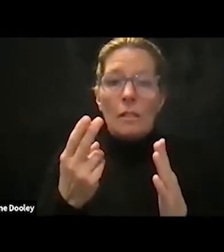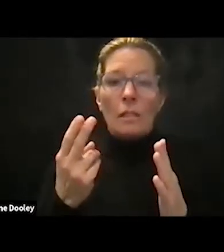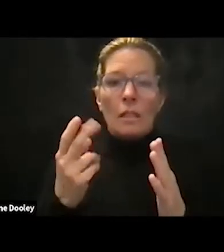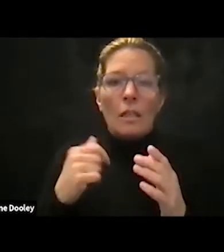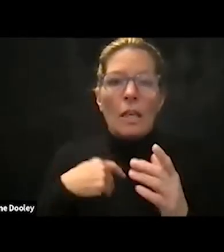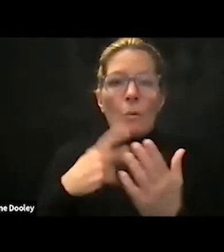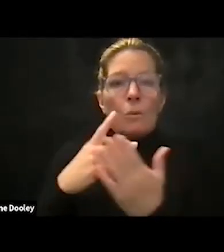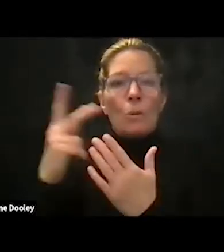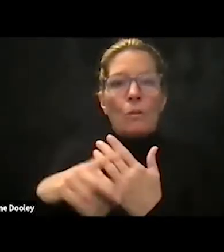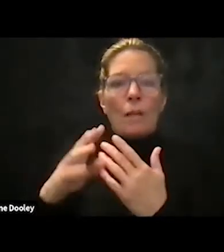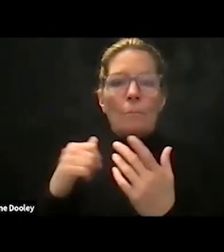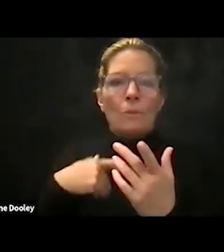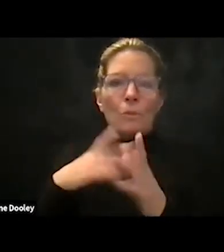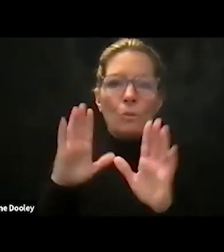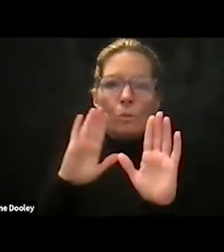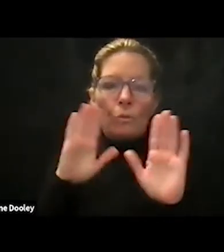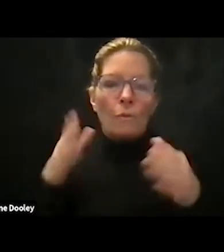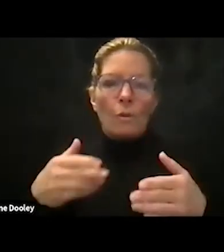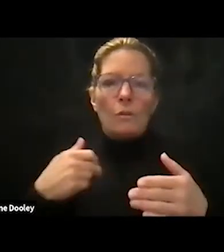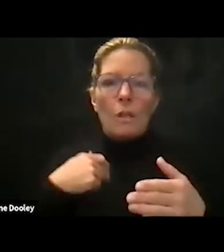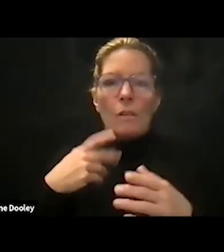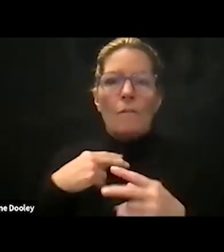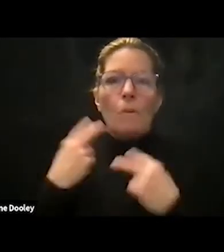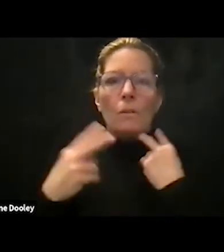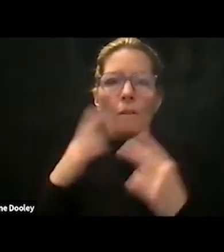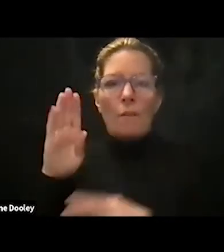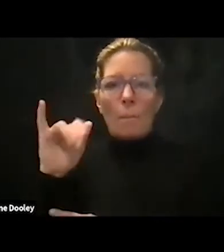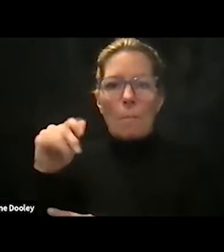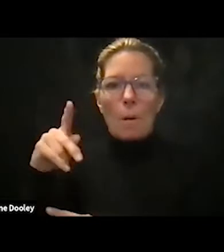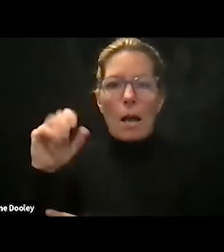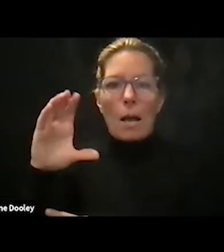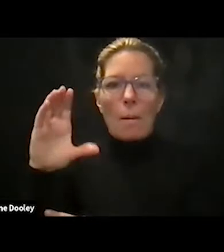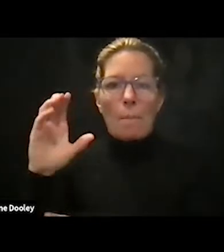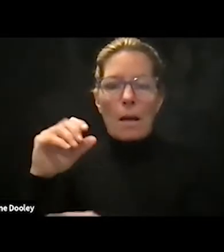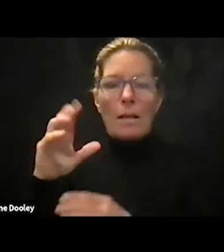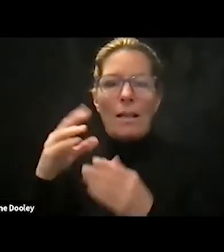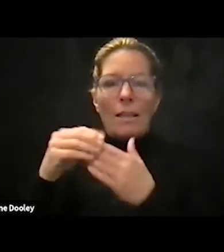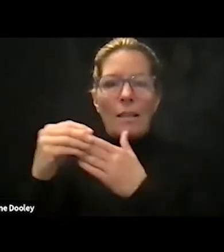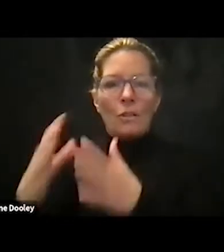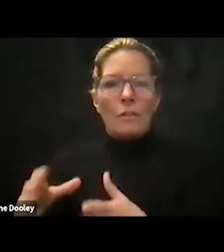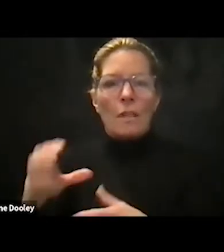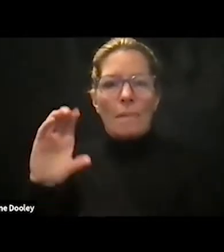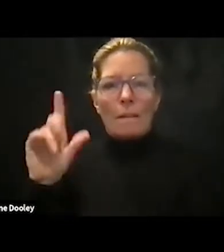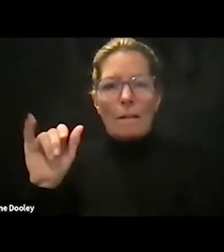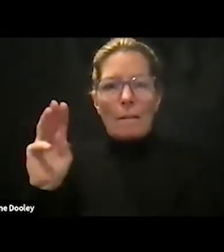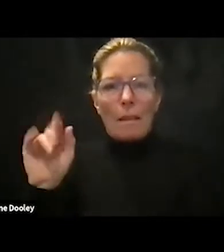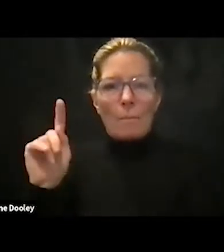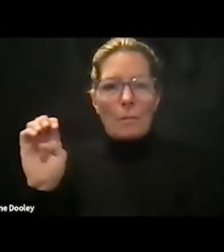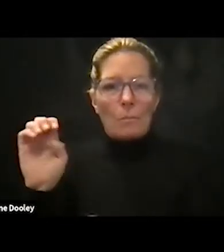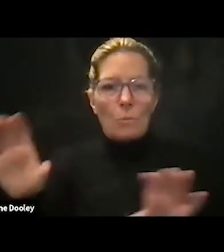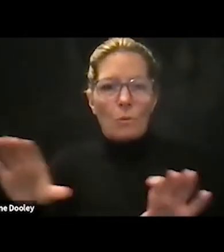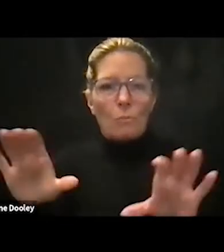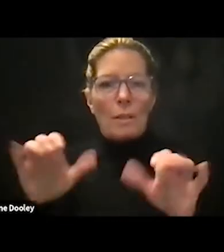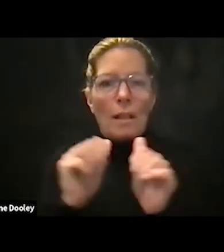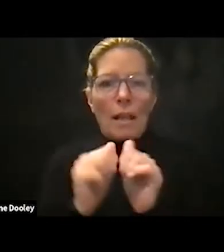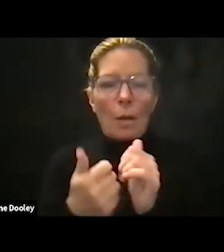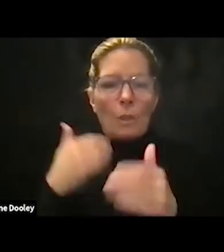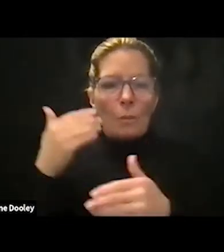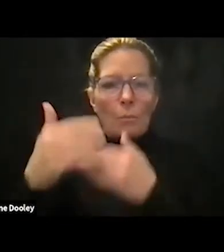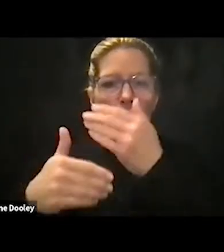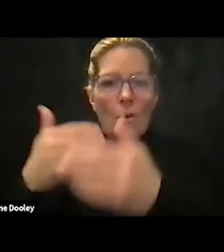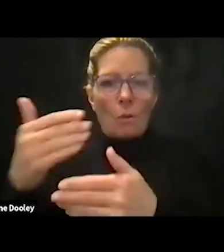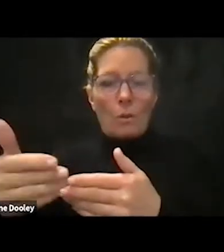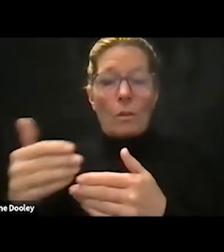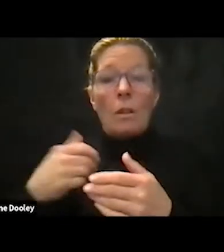really center the voices and experiences of BIPOC leaders in the climate movement and to think about how we can move forward. And